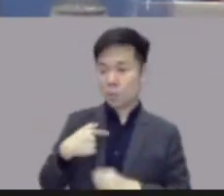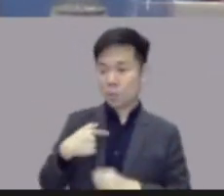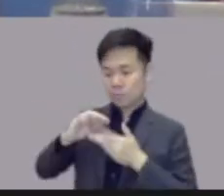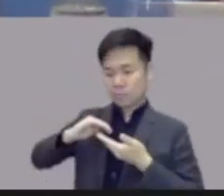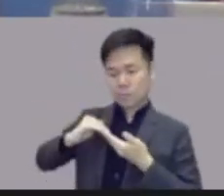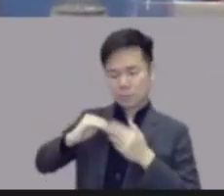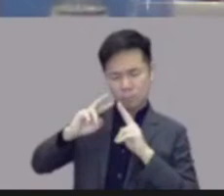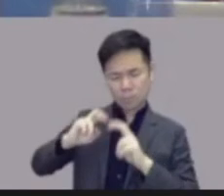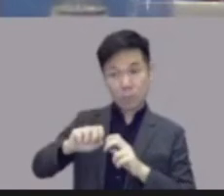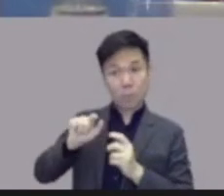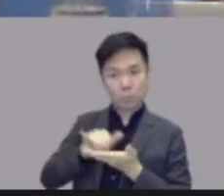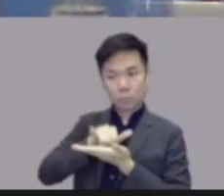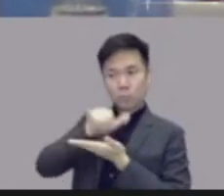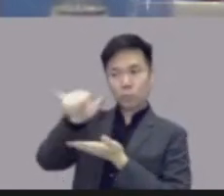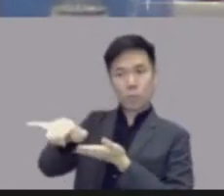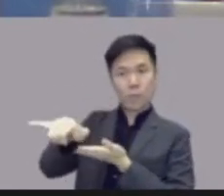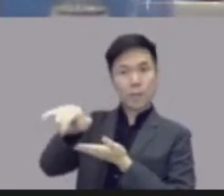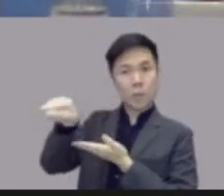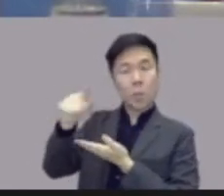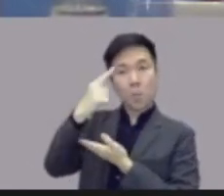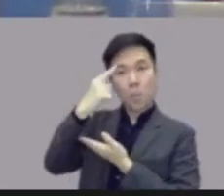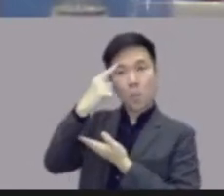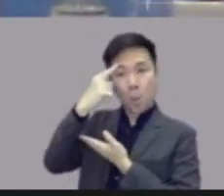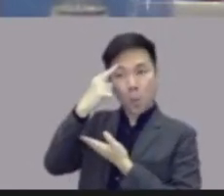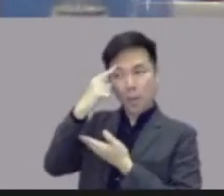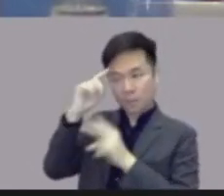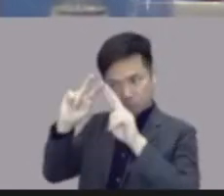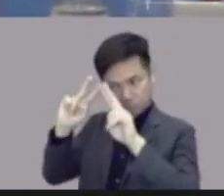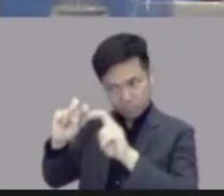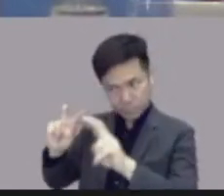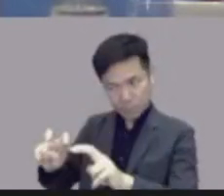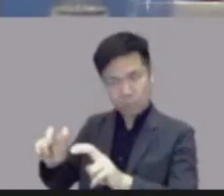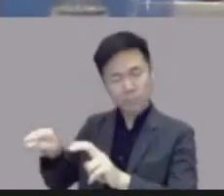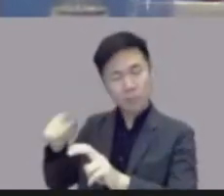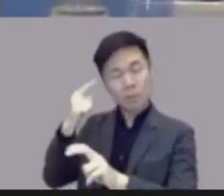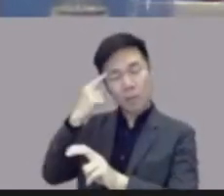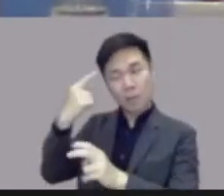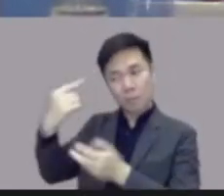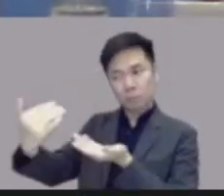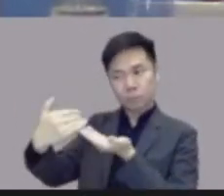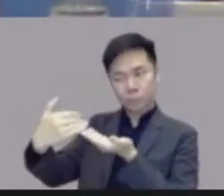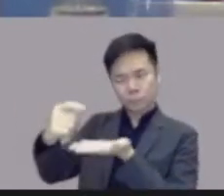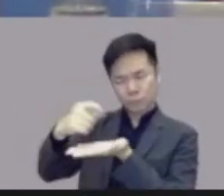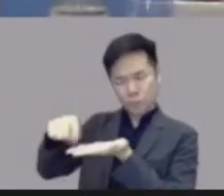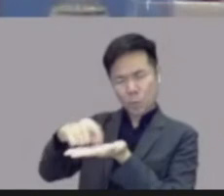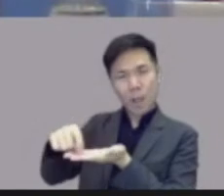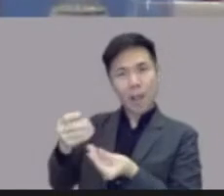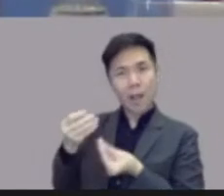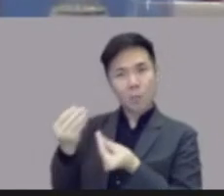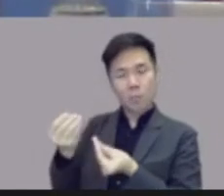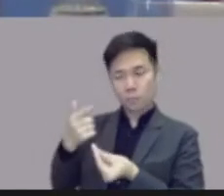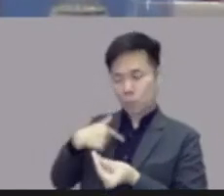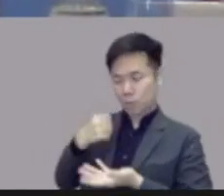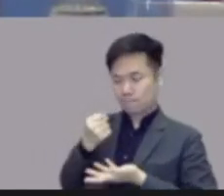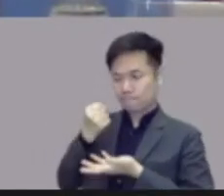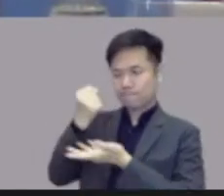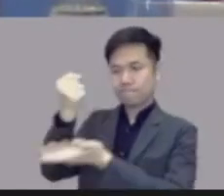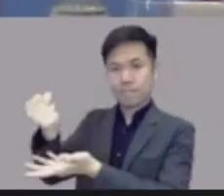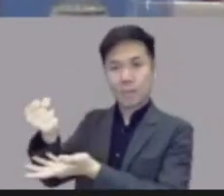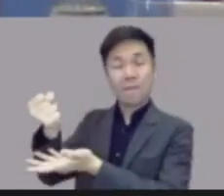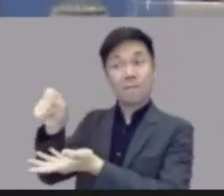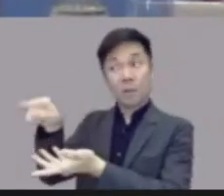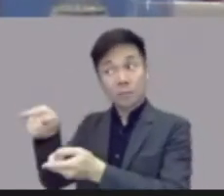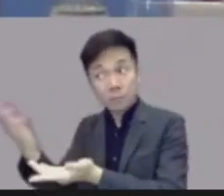Mongolia and in consultation with the U.N country team prepared an integrated package of support to initiate the sdg-7